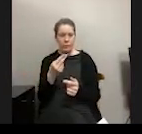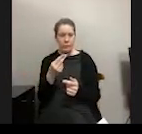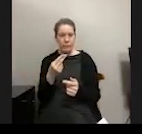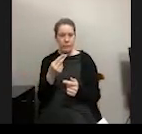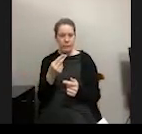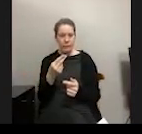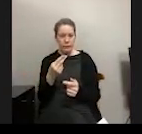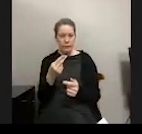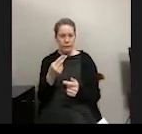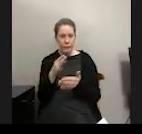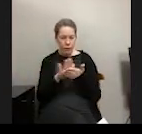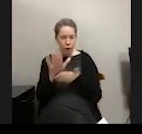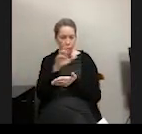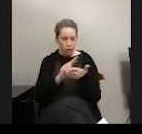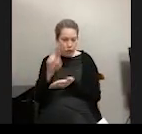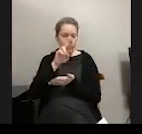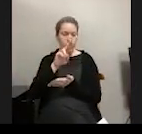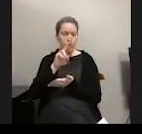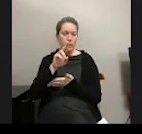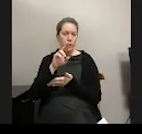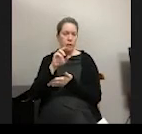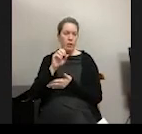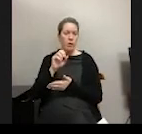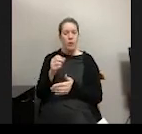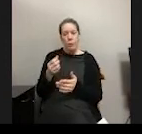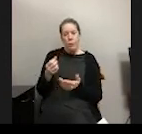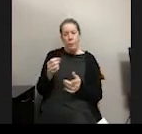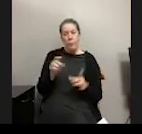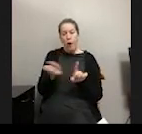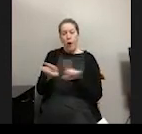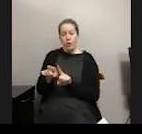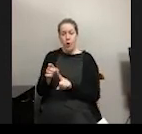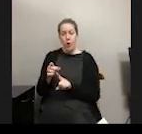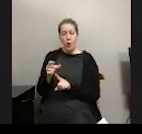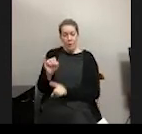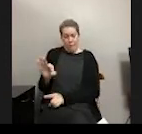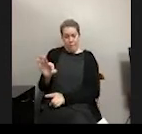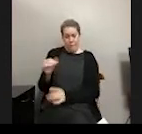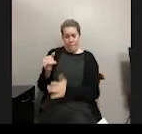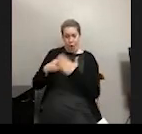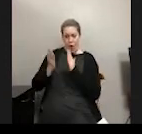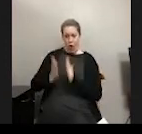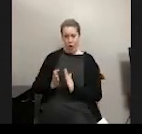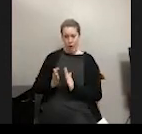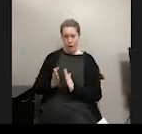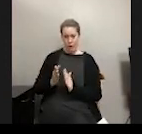are self-taught and who do not, access those mainstream channels as well.